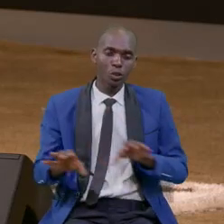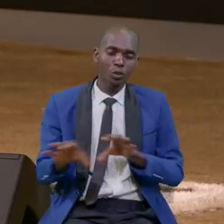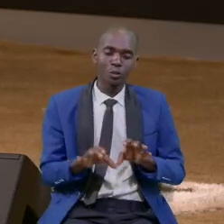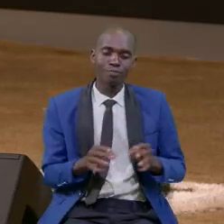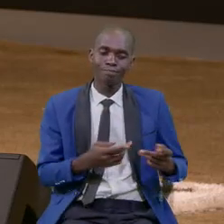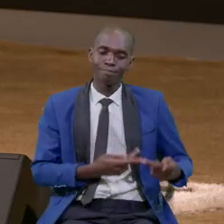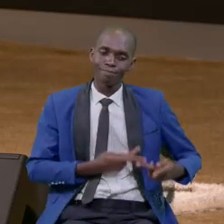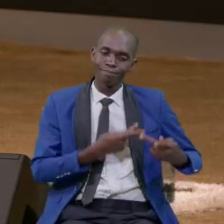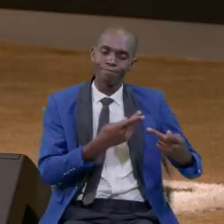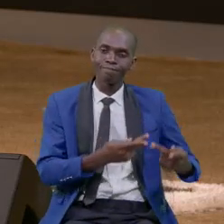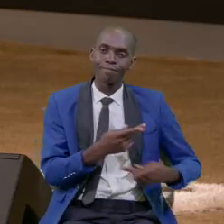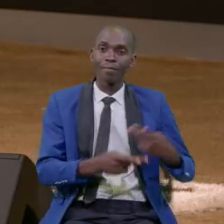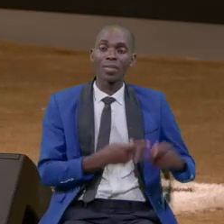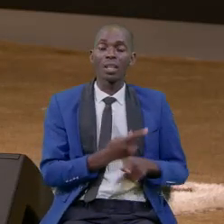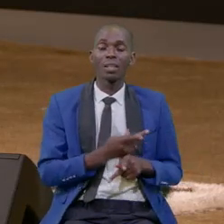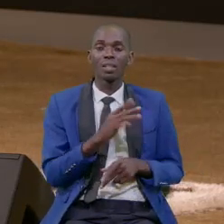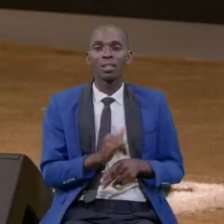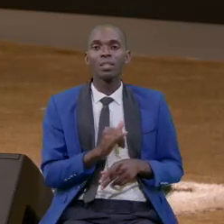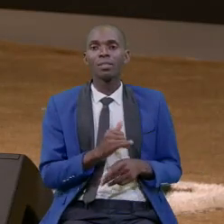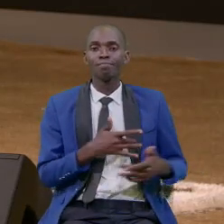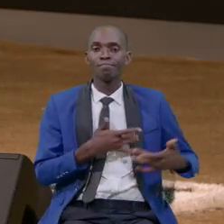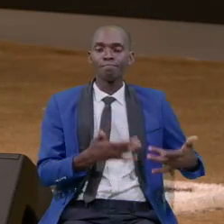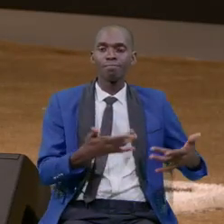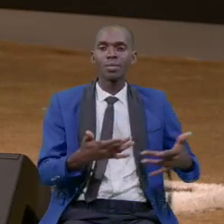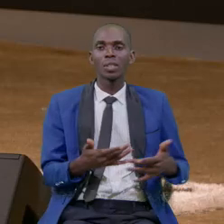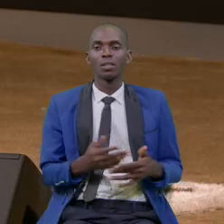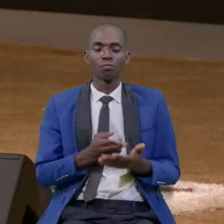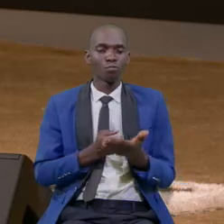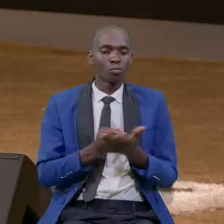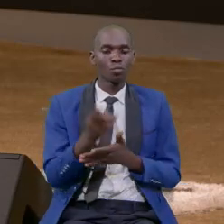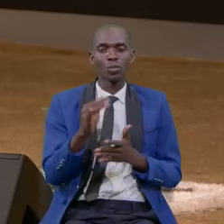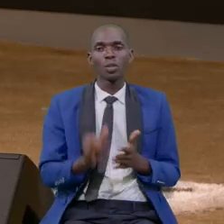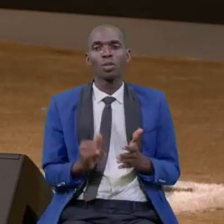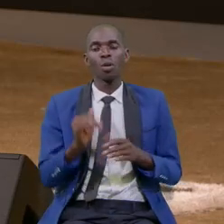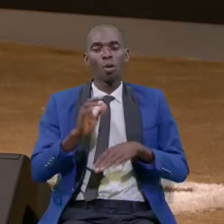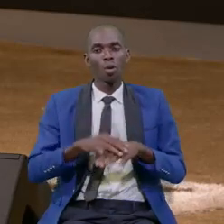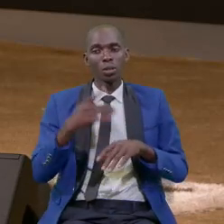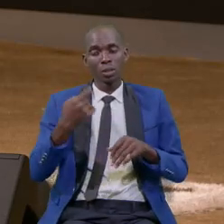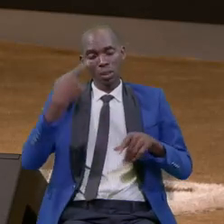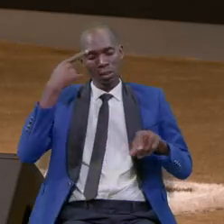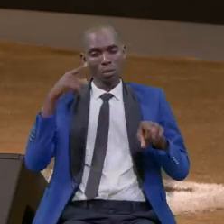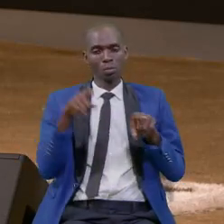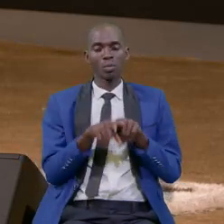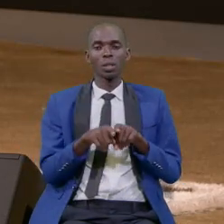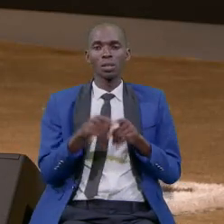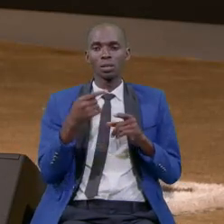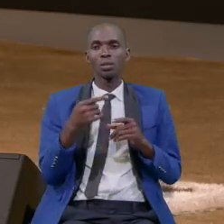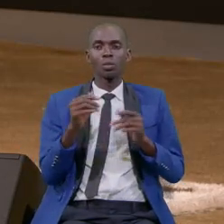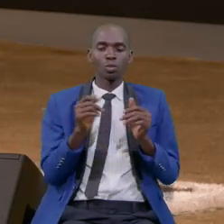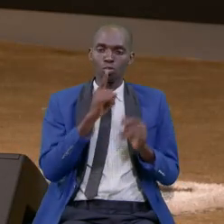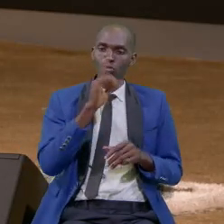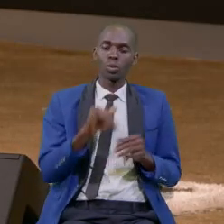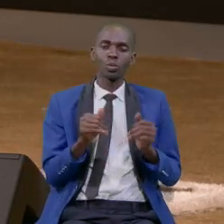kindly, honestly, with the covenant terms and truly with thee.